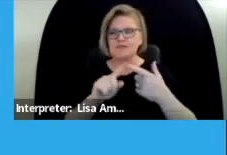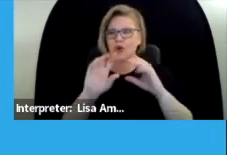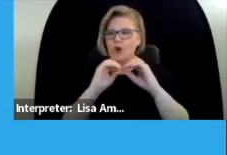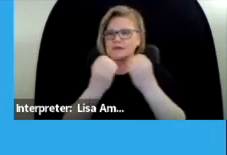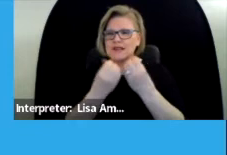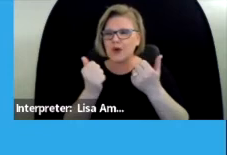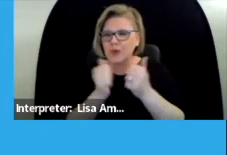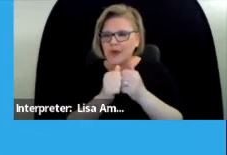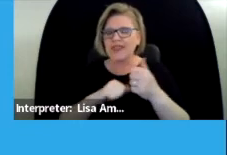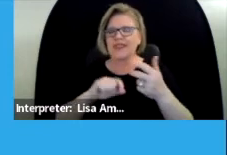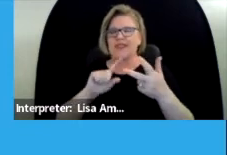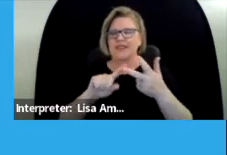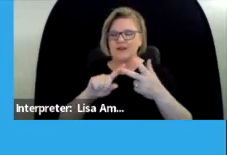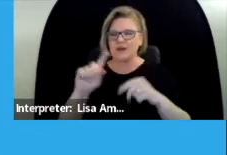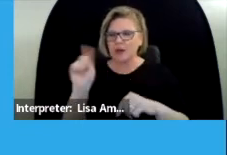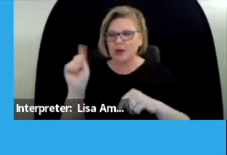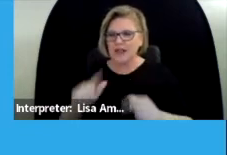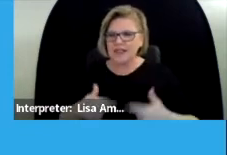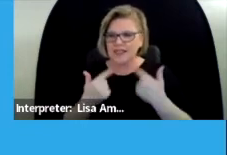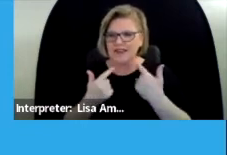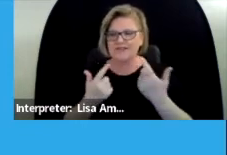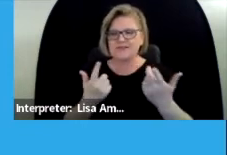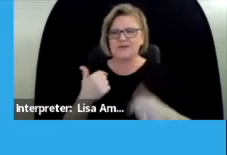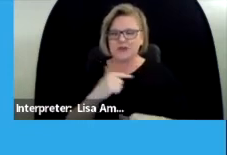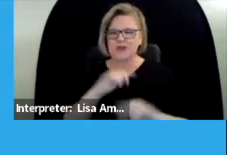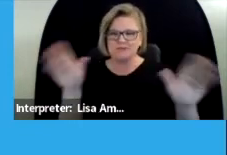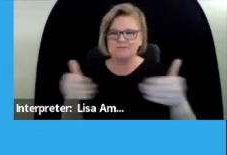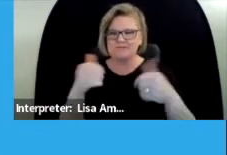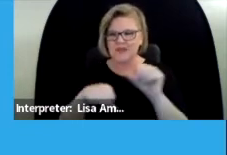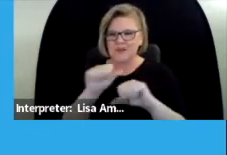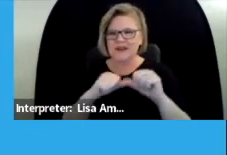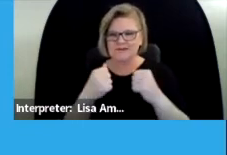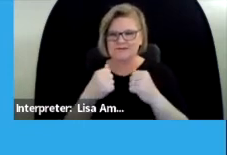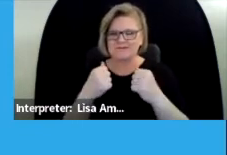your location, and we can get everyone introduced to one another.